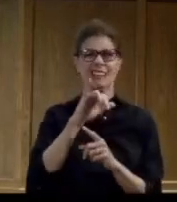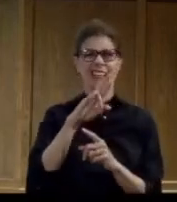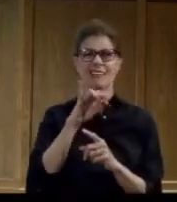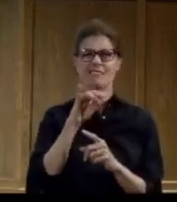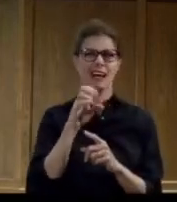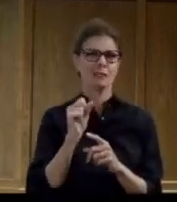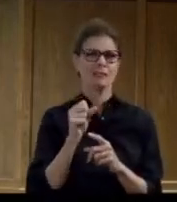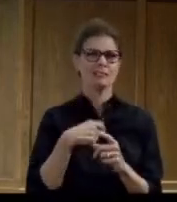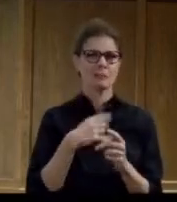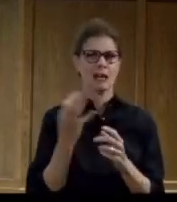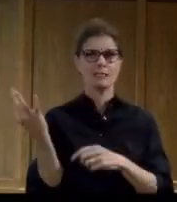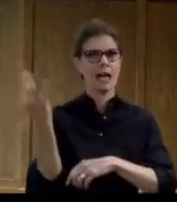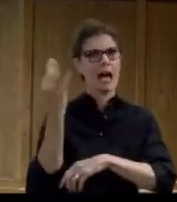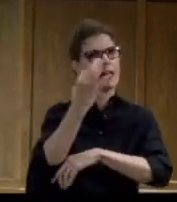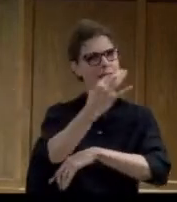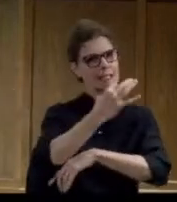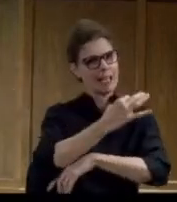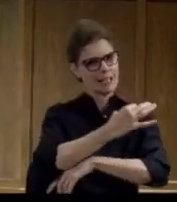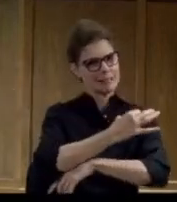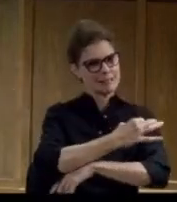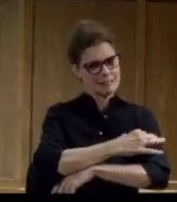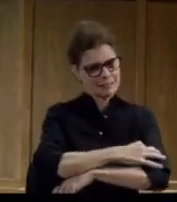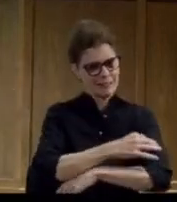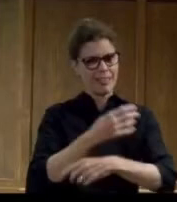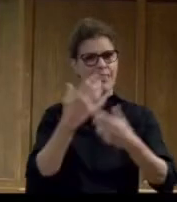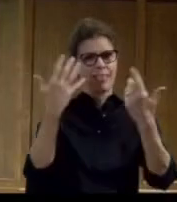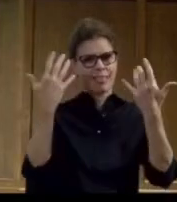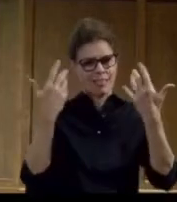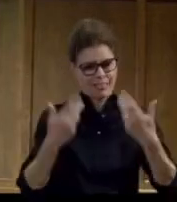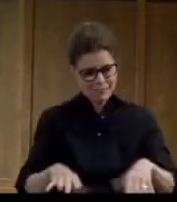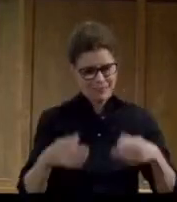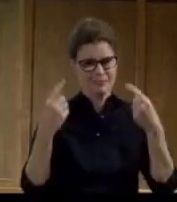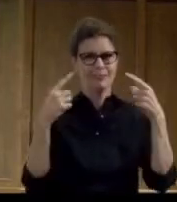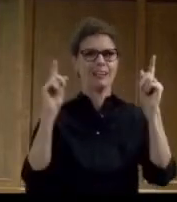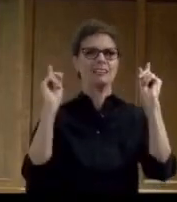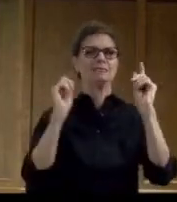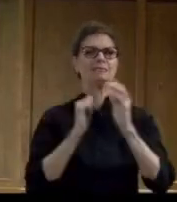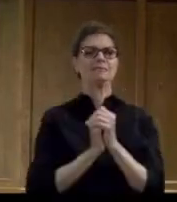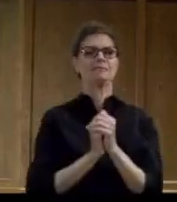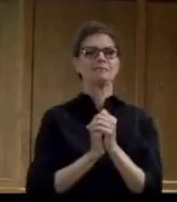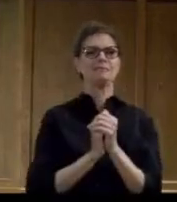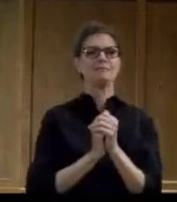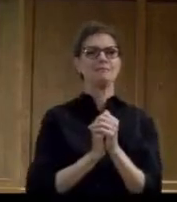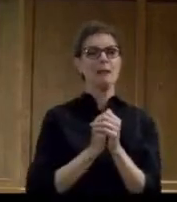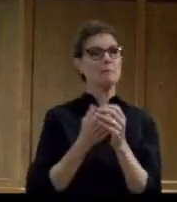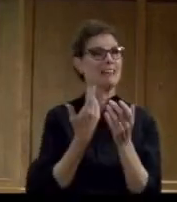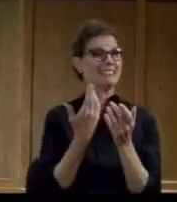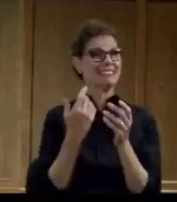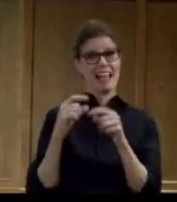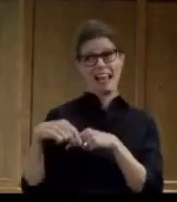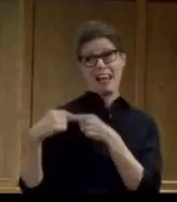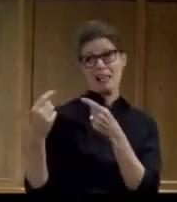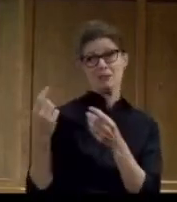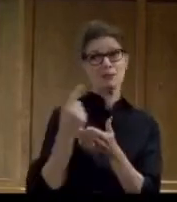9 days, and finally I came out of it. And even since then, in the last few weeks,